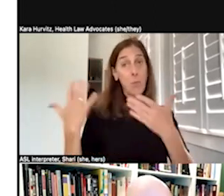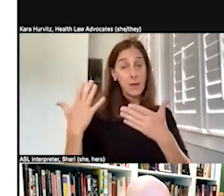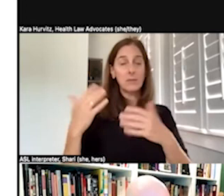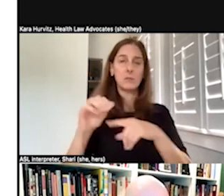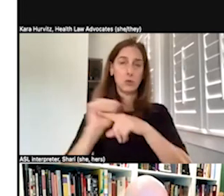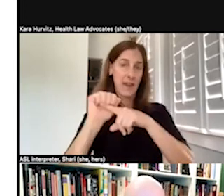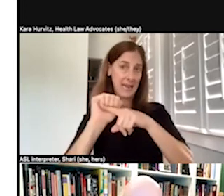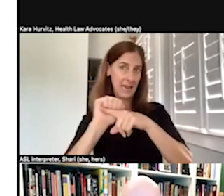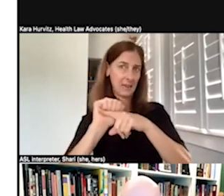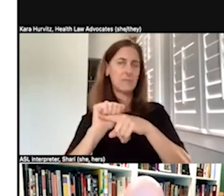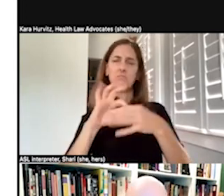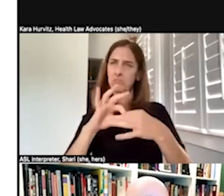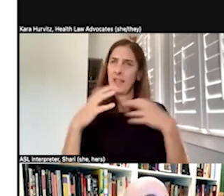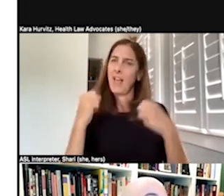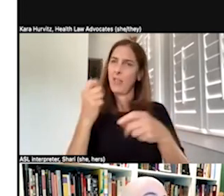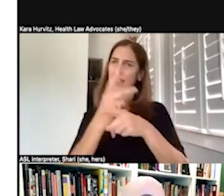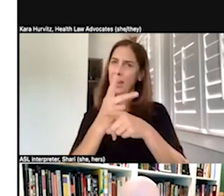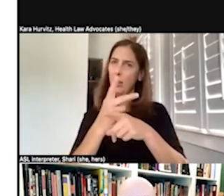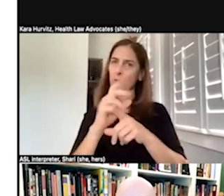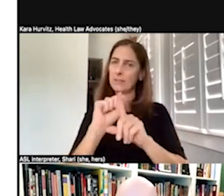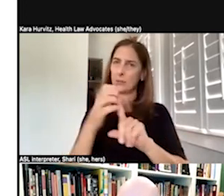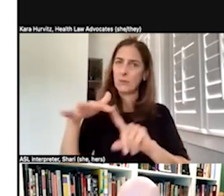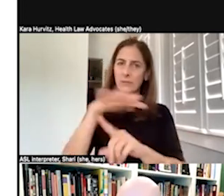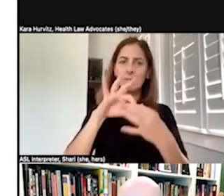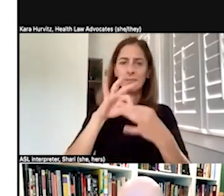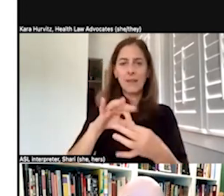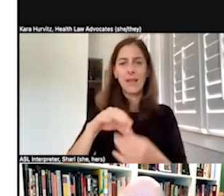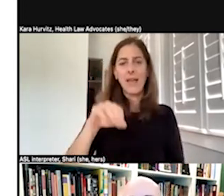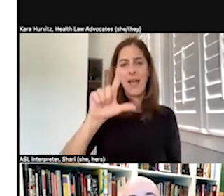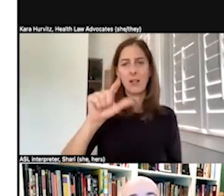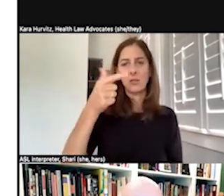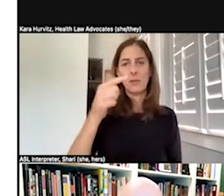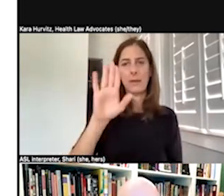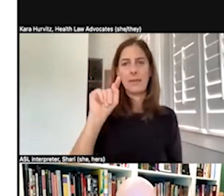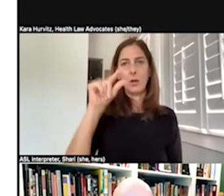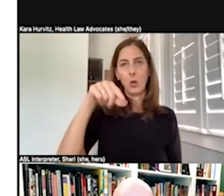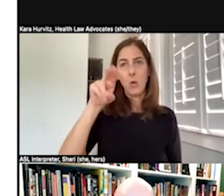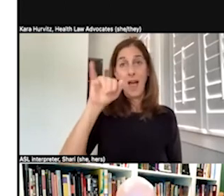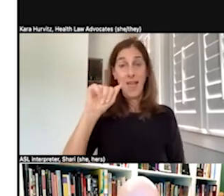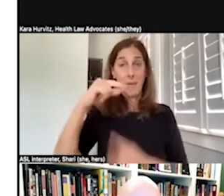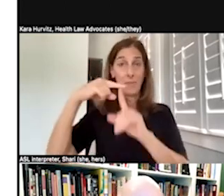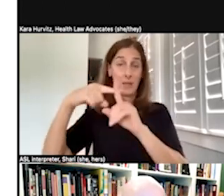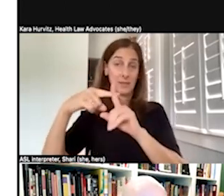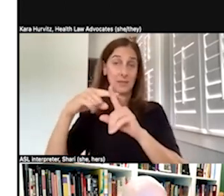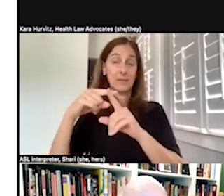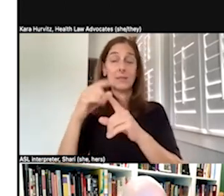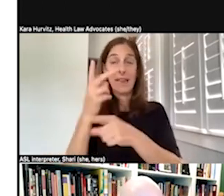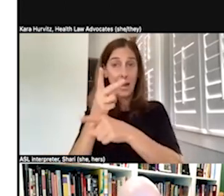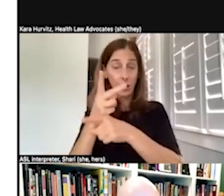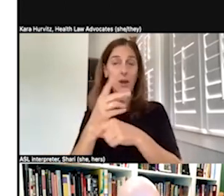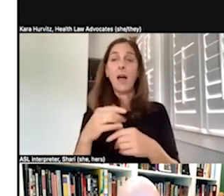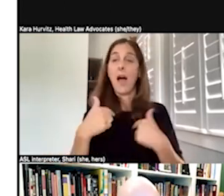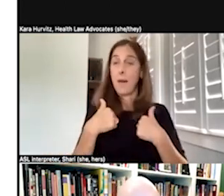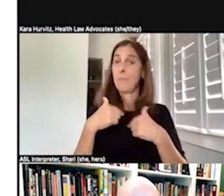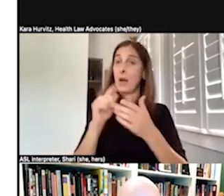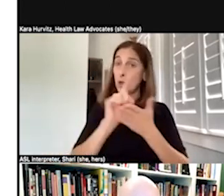particularly in healthcare settings on LGBTQIA+ affirming care. I am an attorney by training. I am an